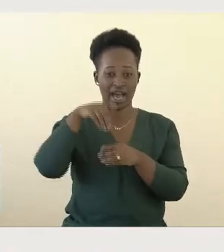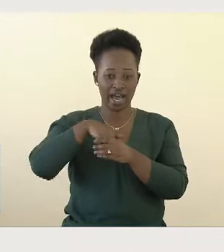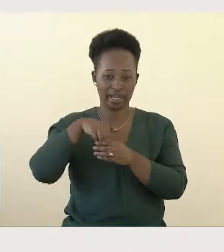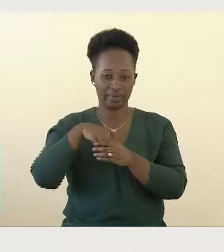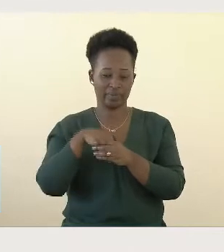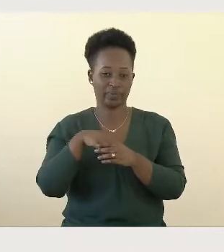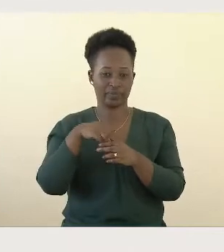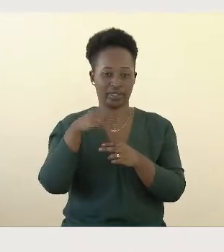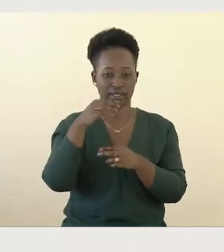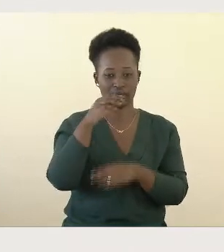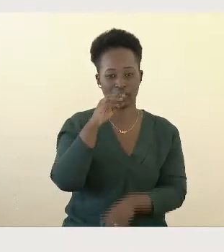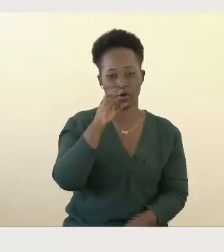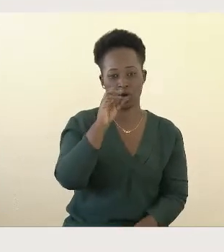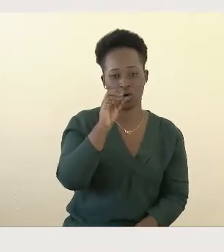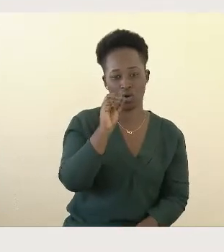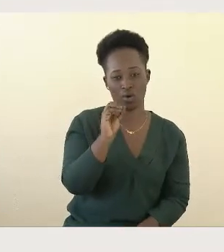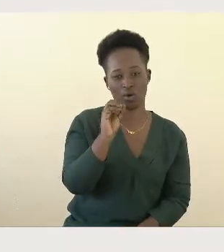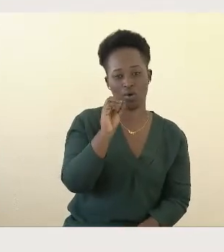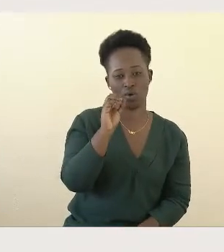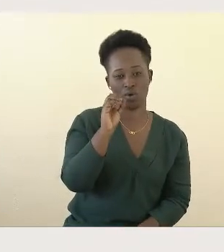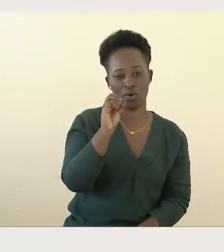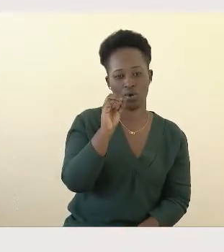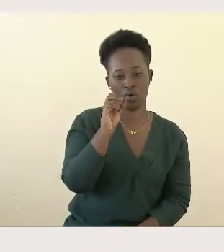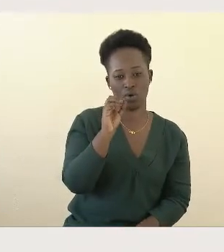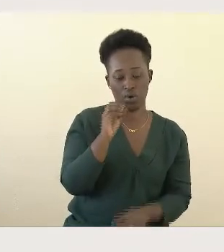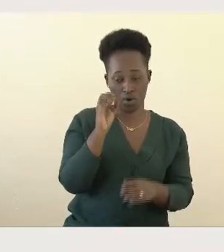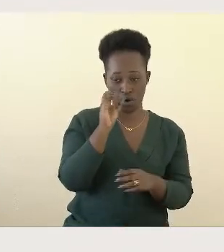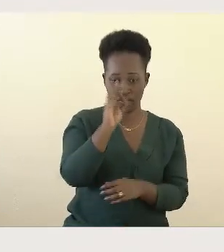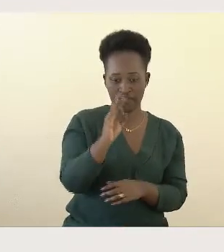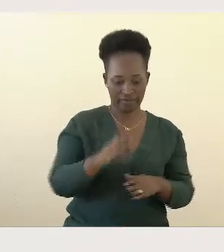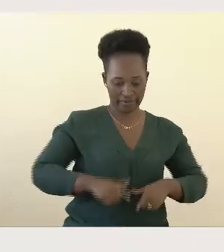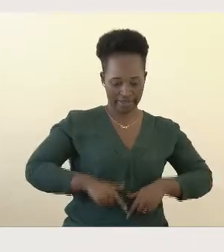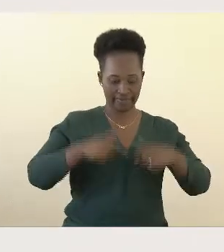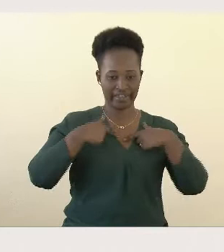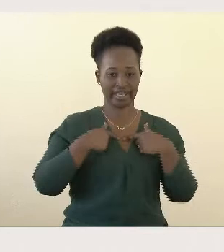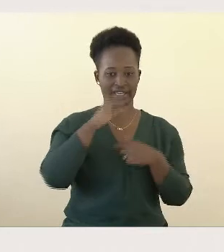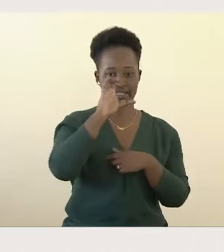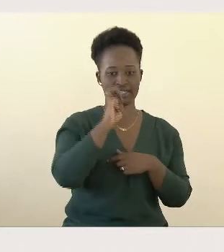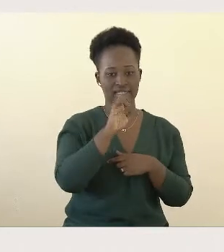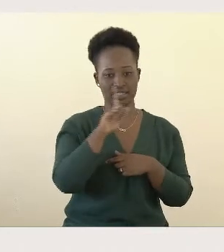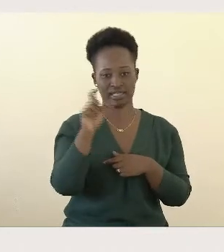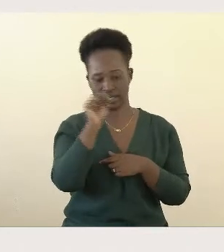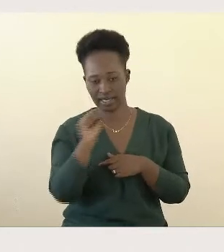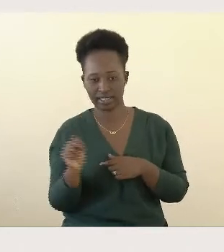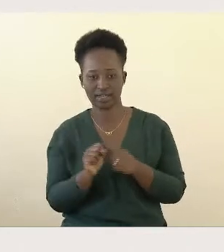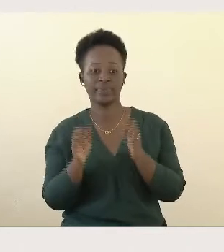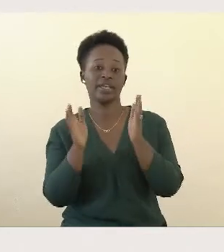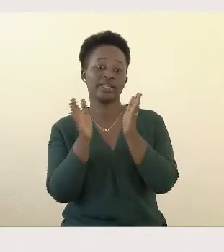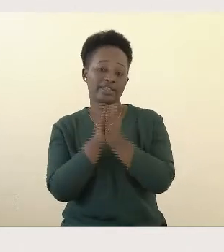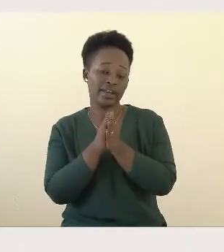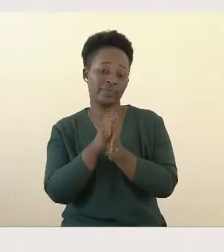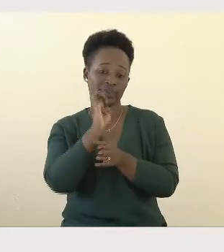why I mentioned about the dermis is composed of living cells. Then the epidermis is made up of non-living